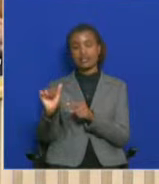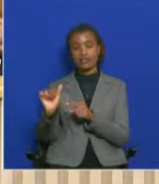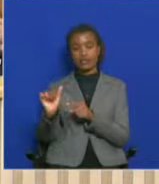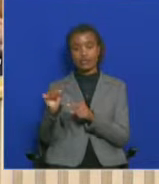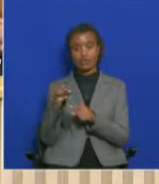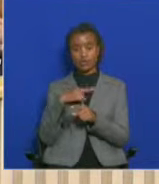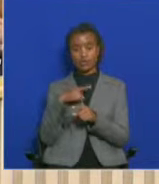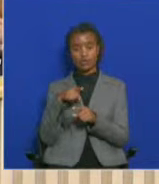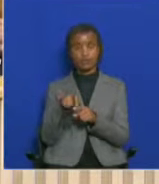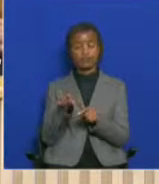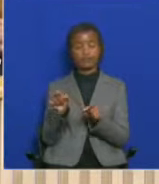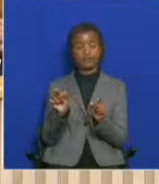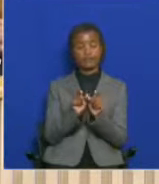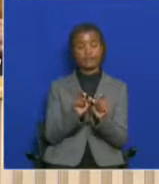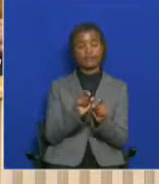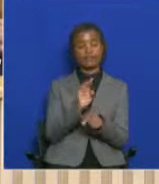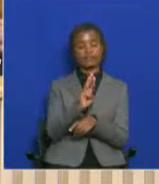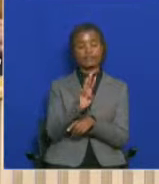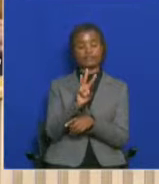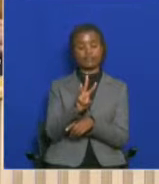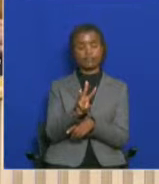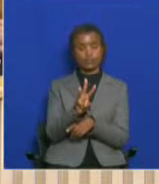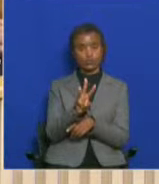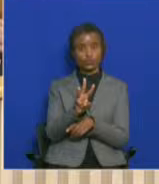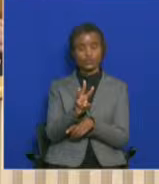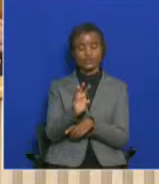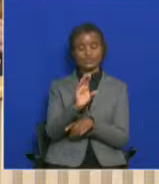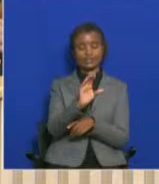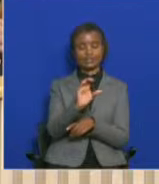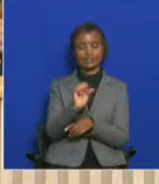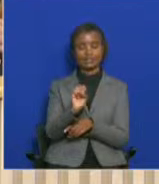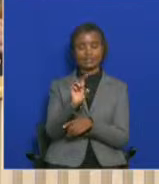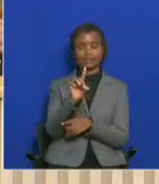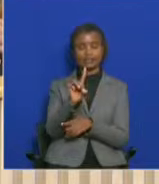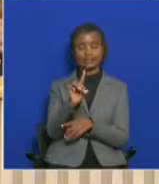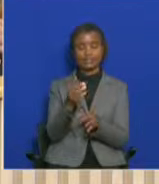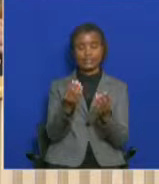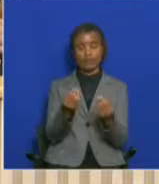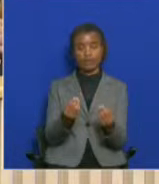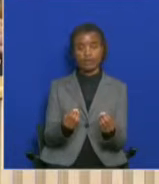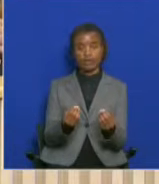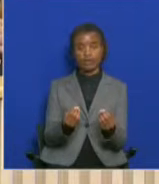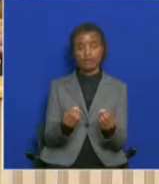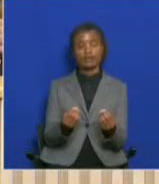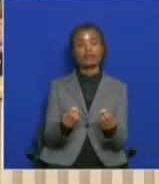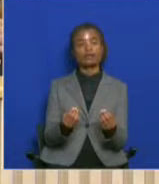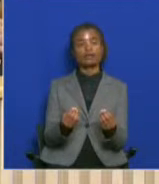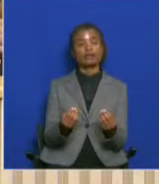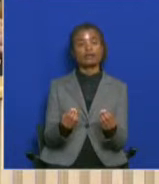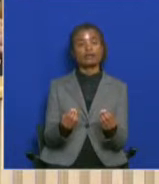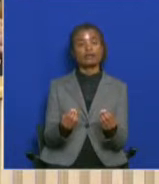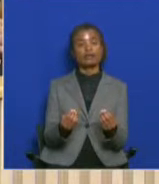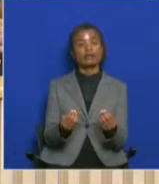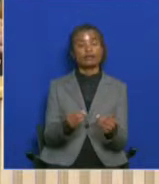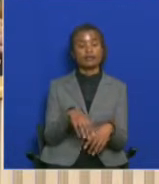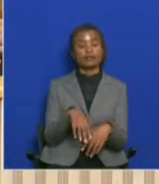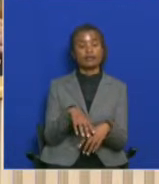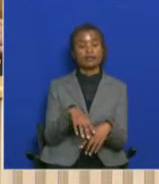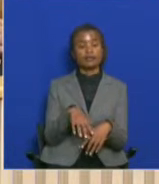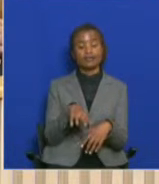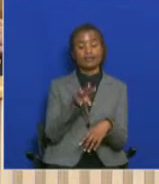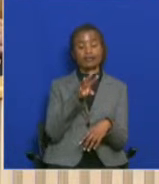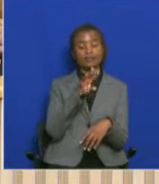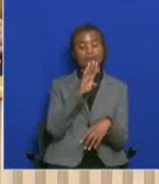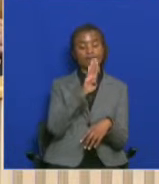BW CSD number, we believe BW stands for Branded World, which is